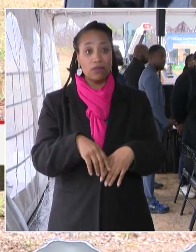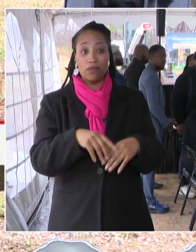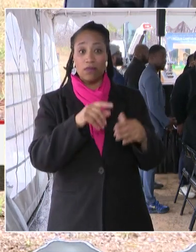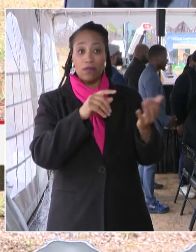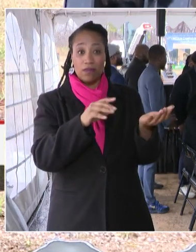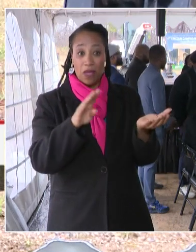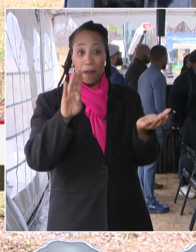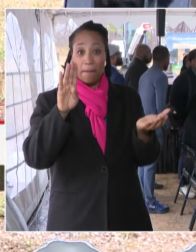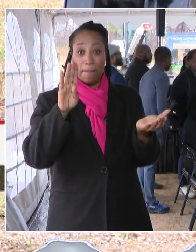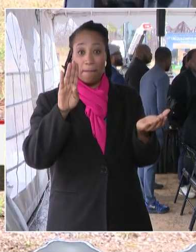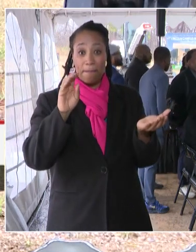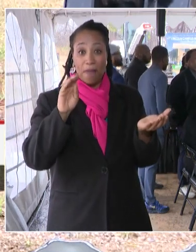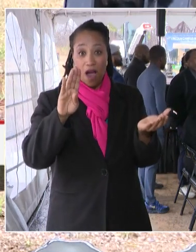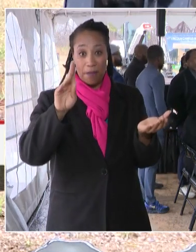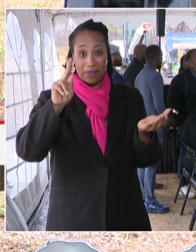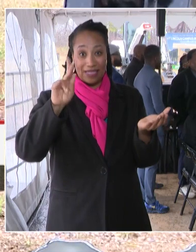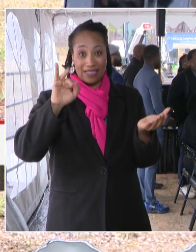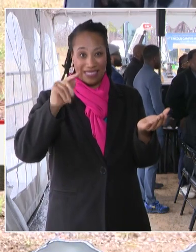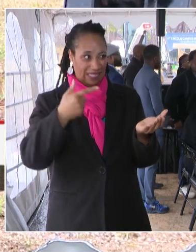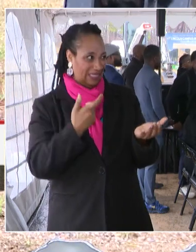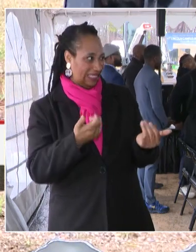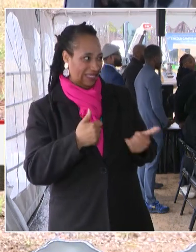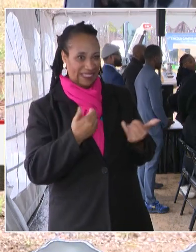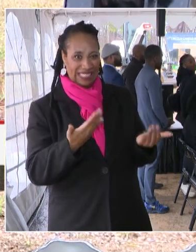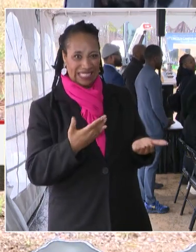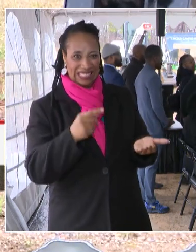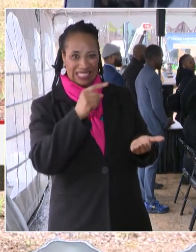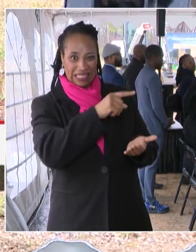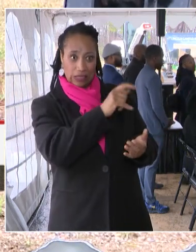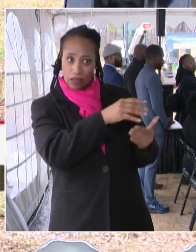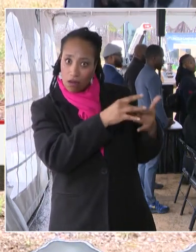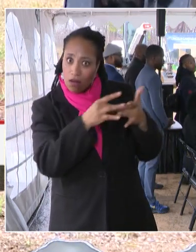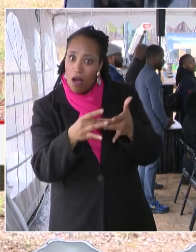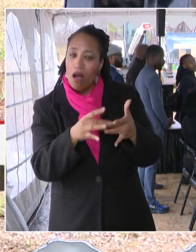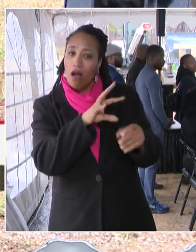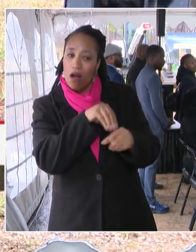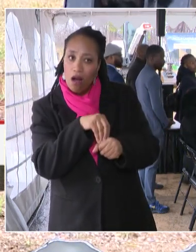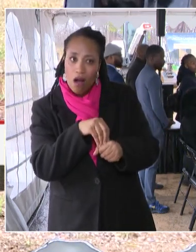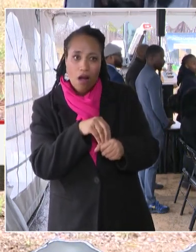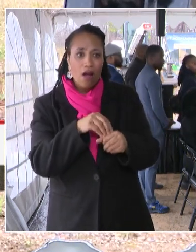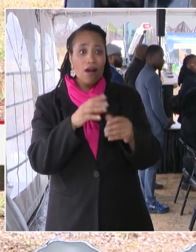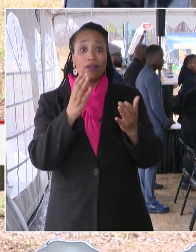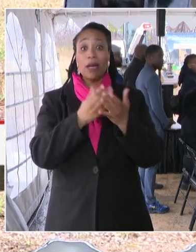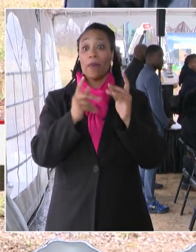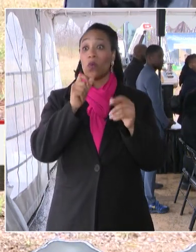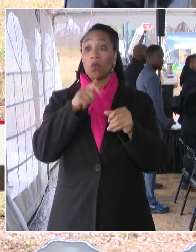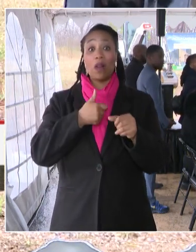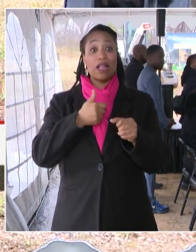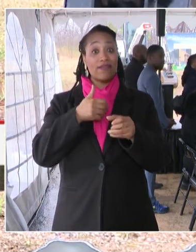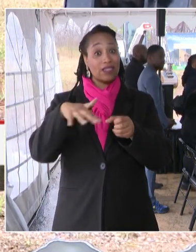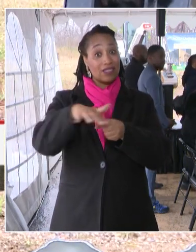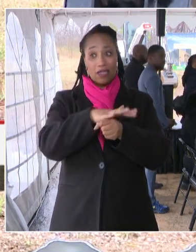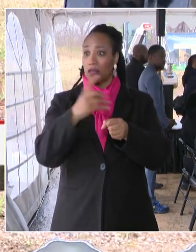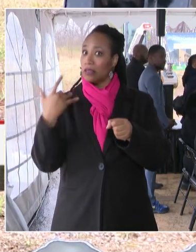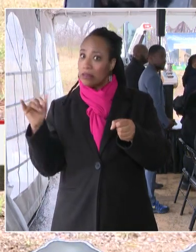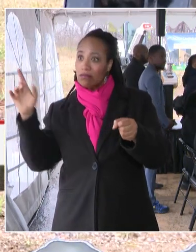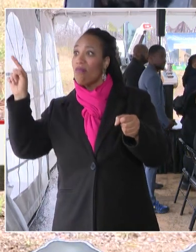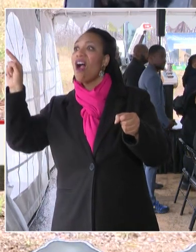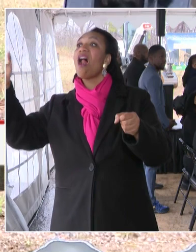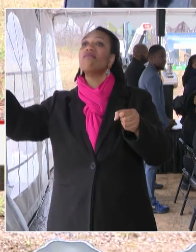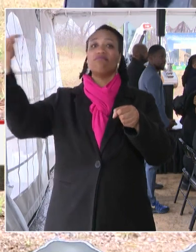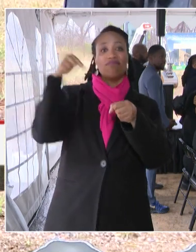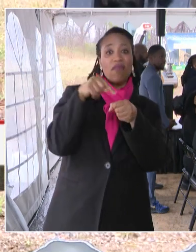here. I look out and I see people who don't live in Fort Lincoln, like Tim Thomas, like Anthony Hood, like Smokey, but who have been a part of the